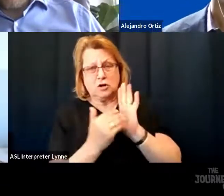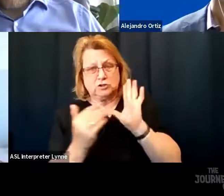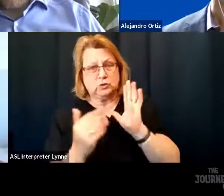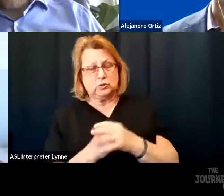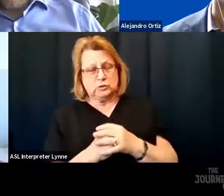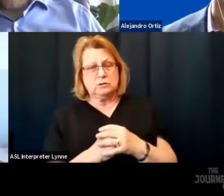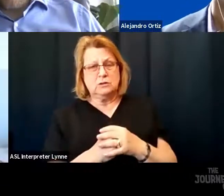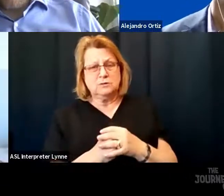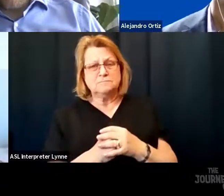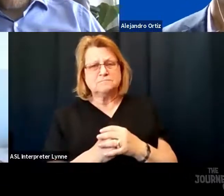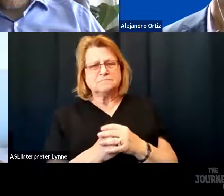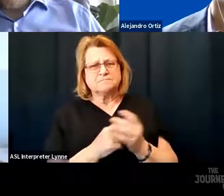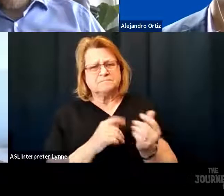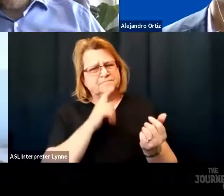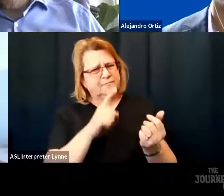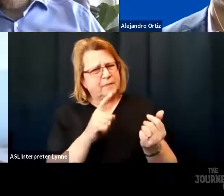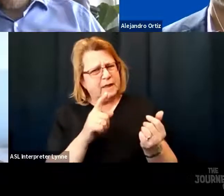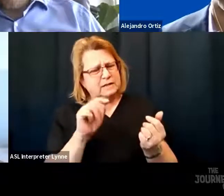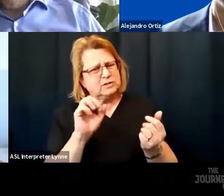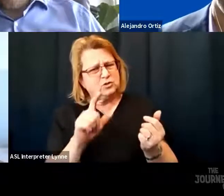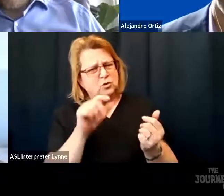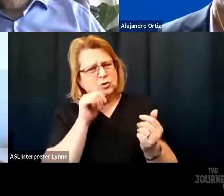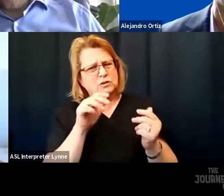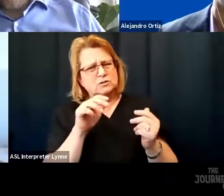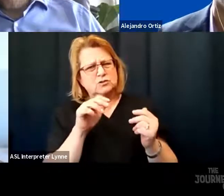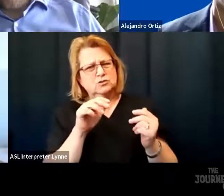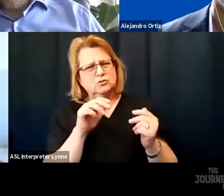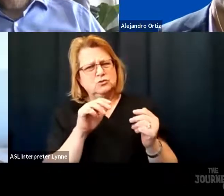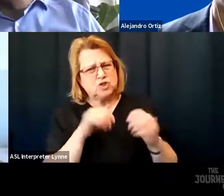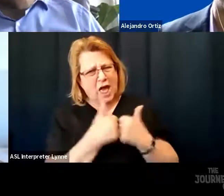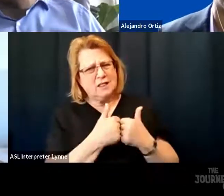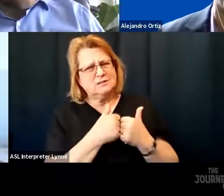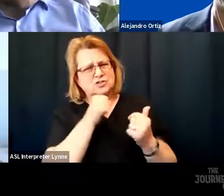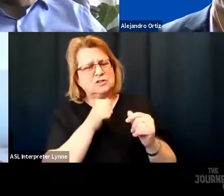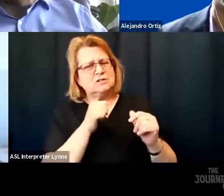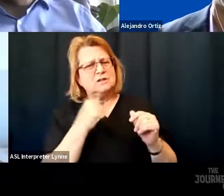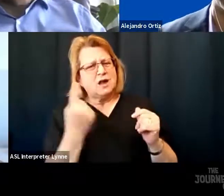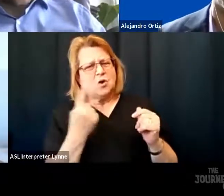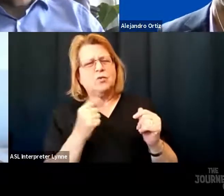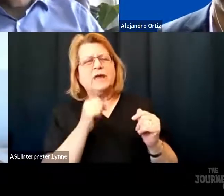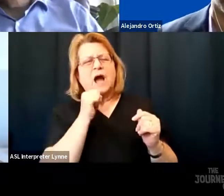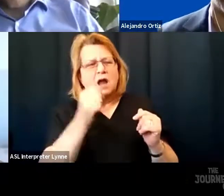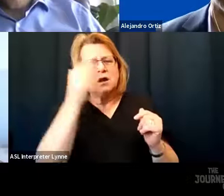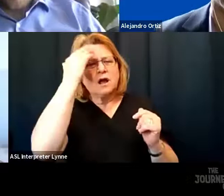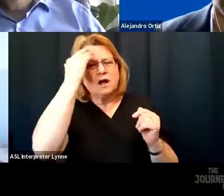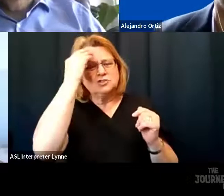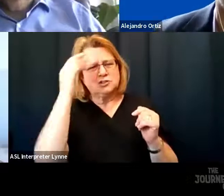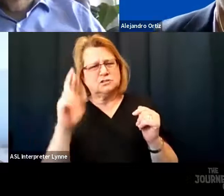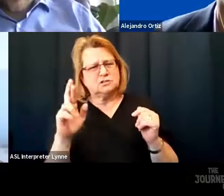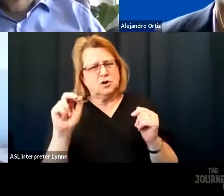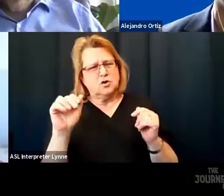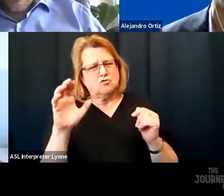mentioned, tool to combat not only sort of unconscious forms of racial bias, but also these race